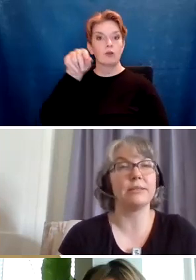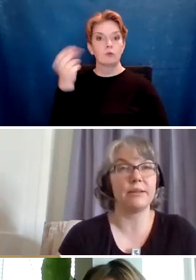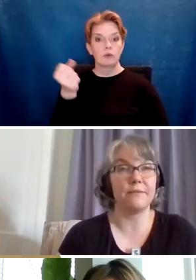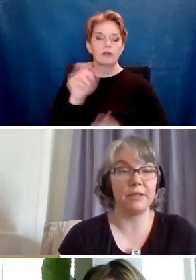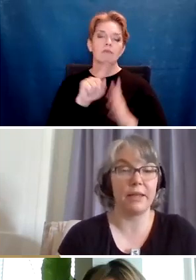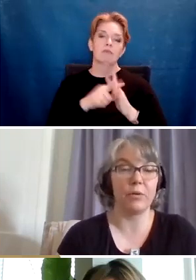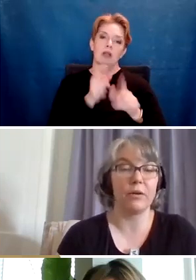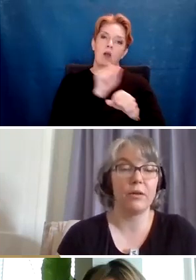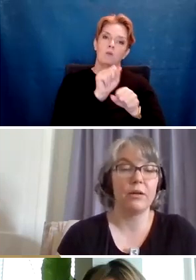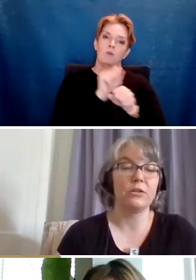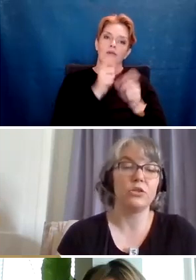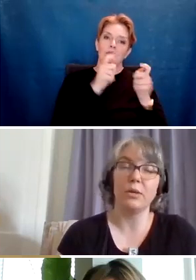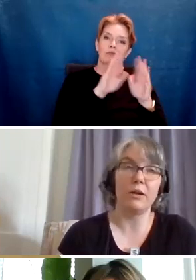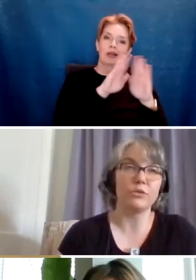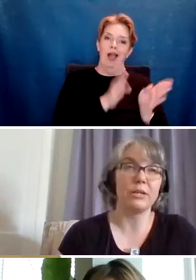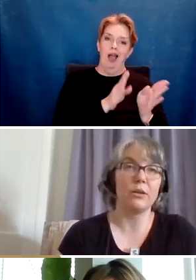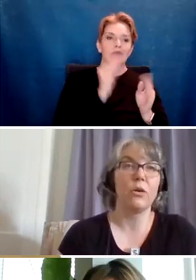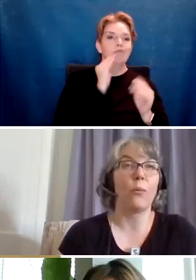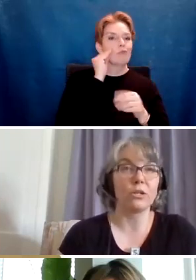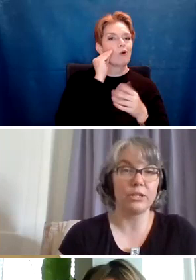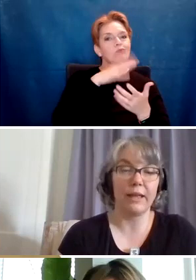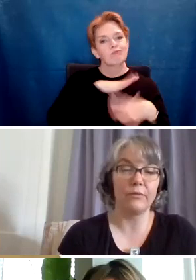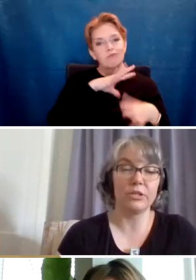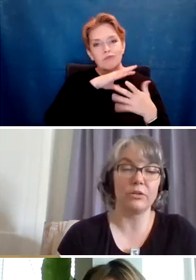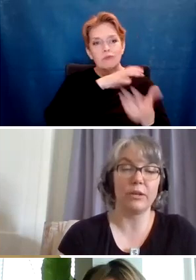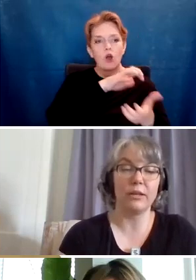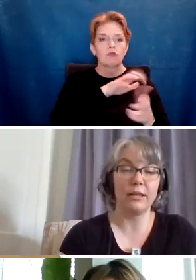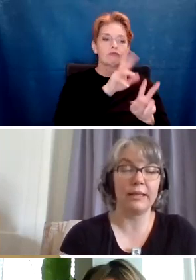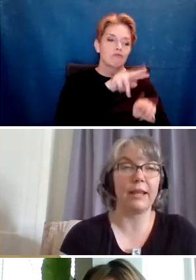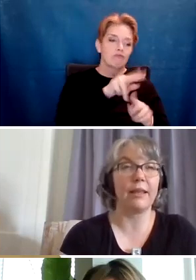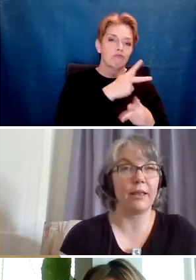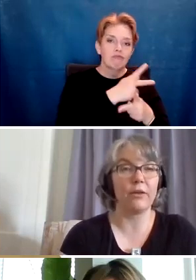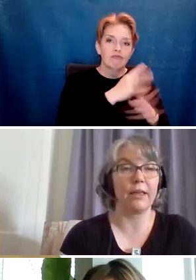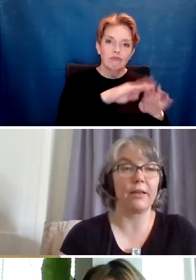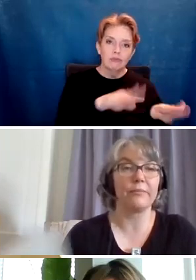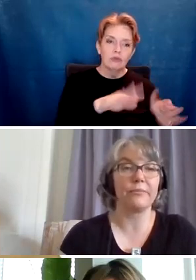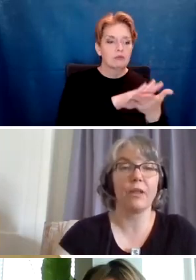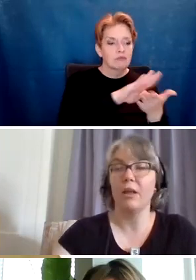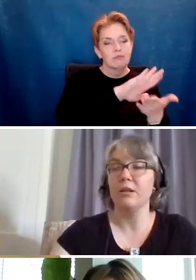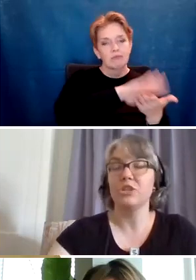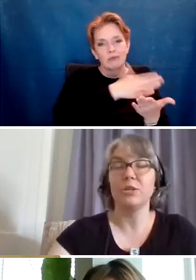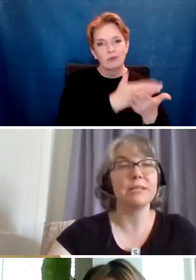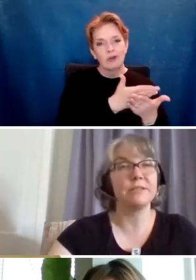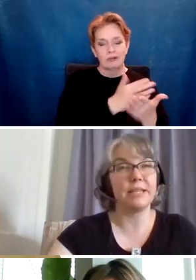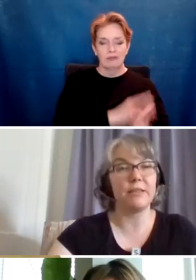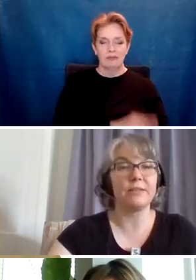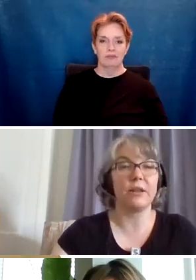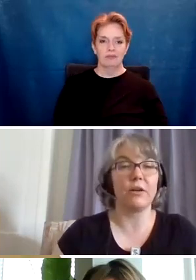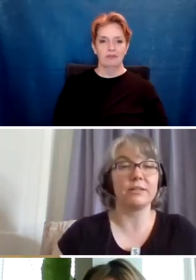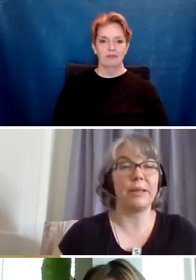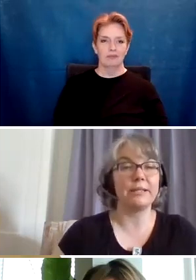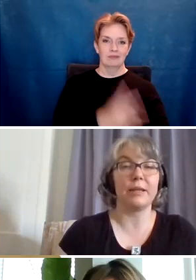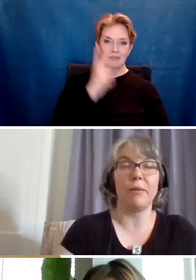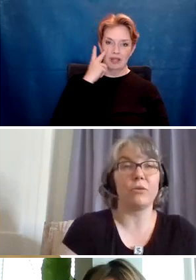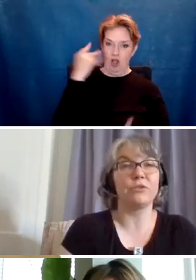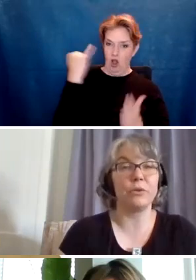labor instead of field labor, doing laundry, watching the Henry children, cleaning, and cooking. She must have seen the visiting